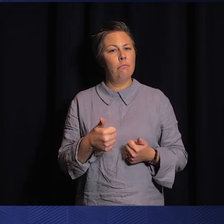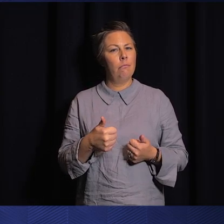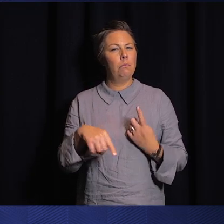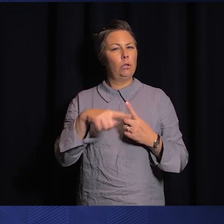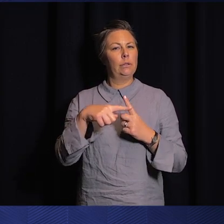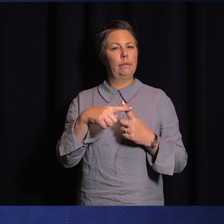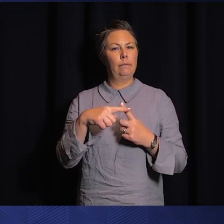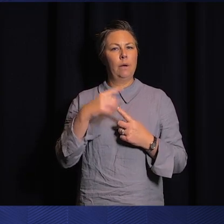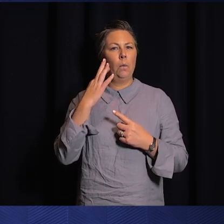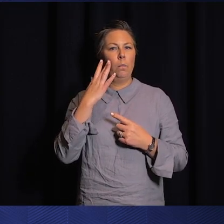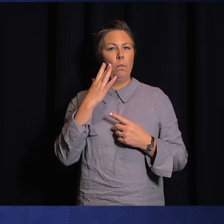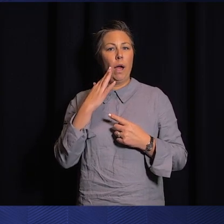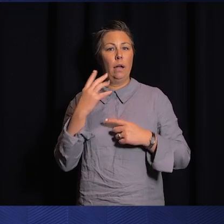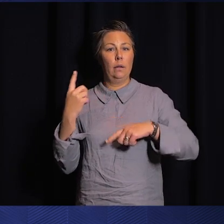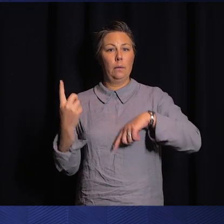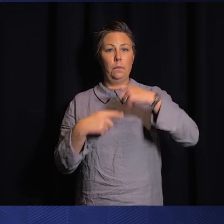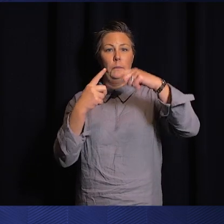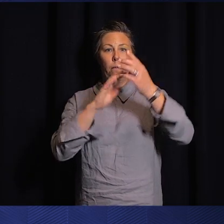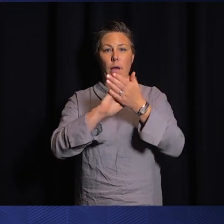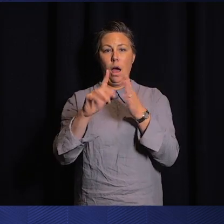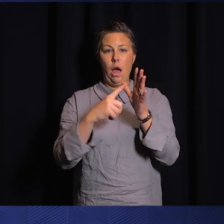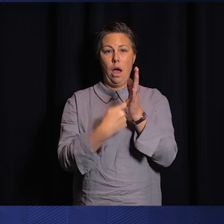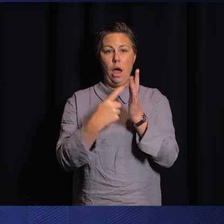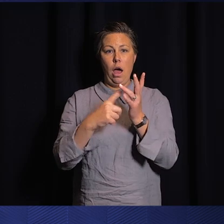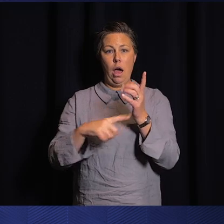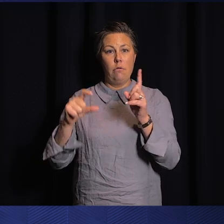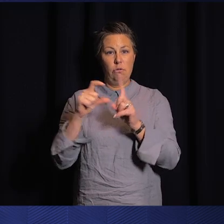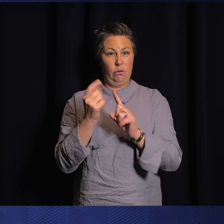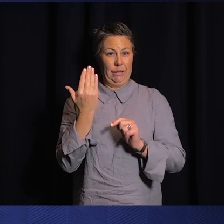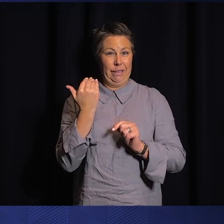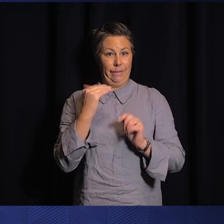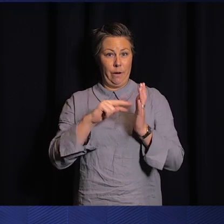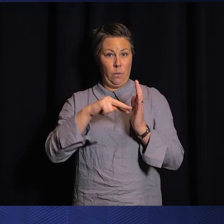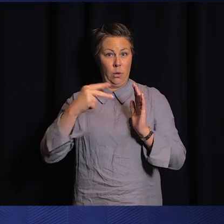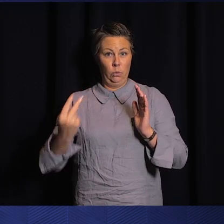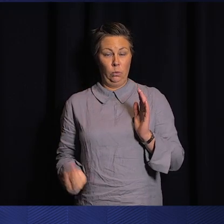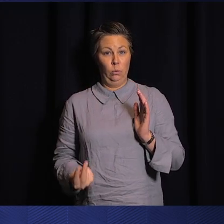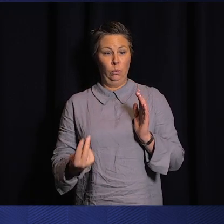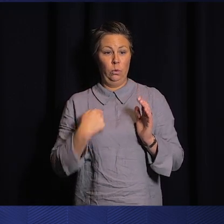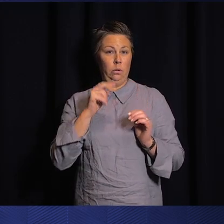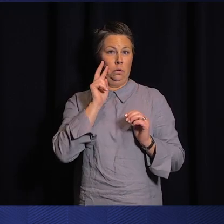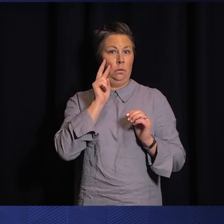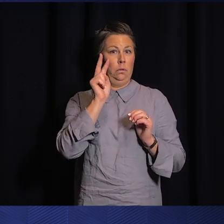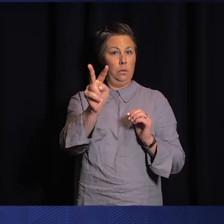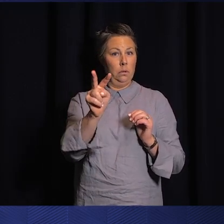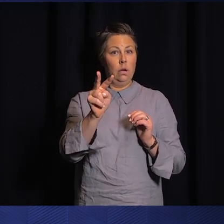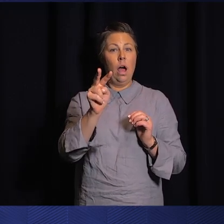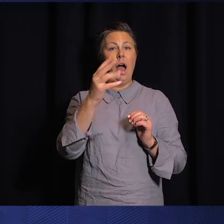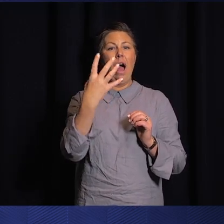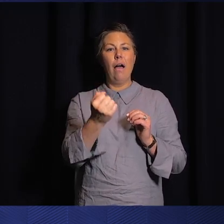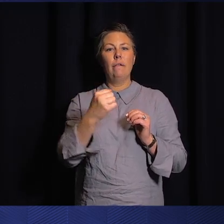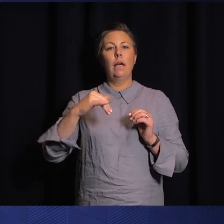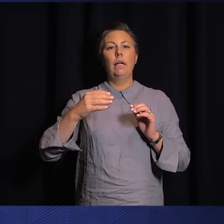the tropical cyclone Harold response recently in Vanuatu. The response have happened